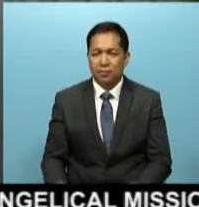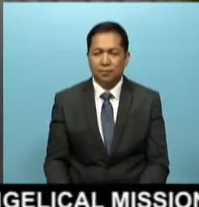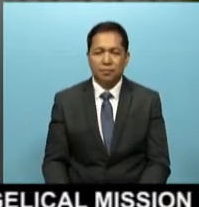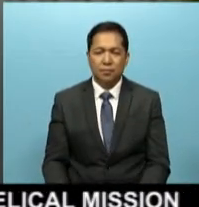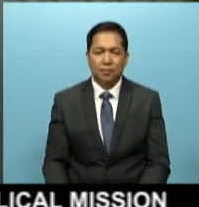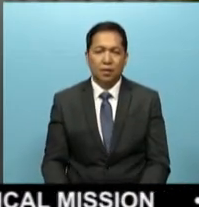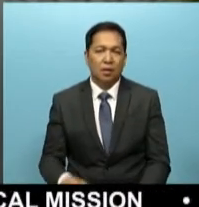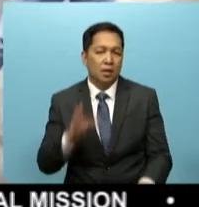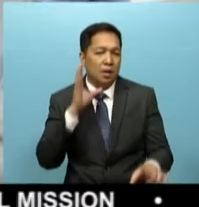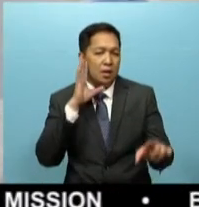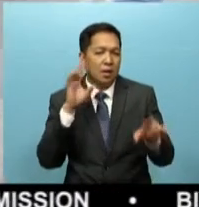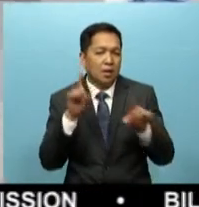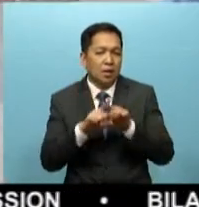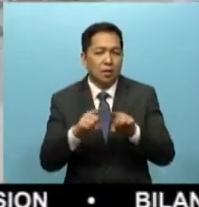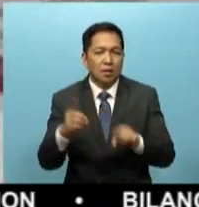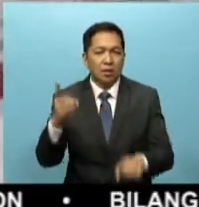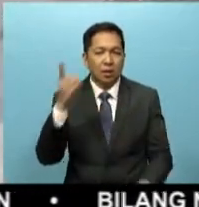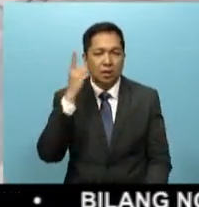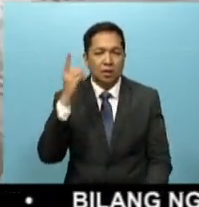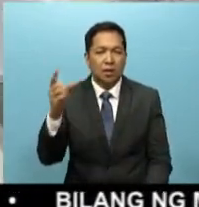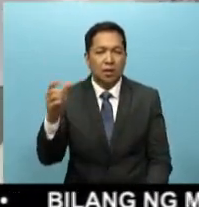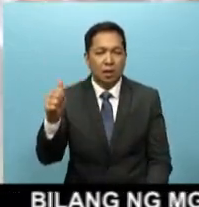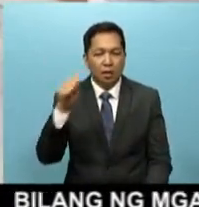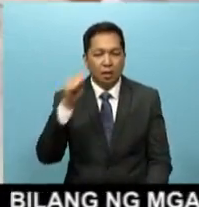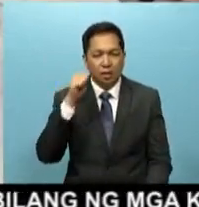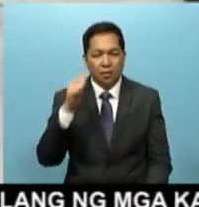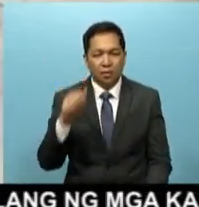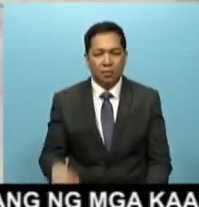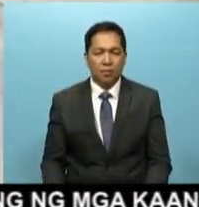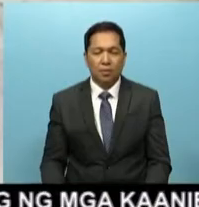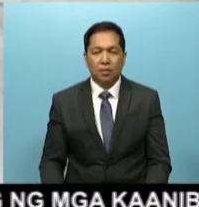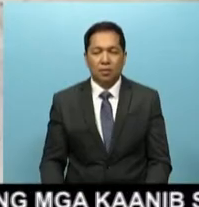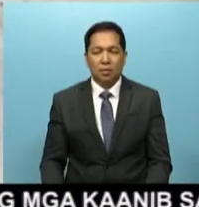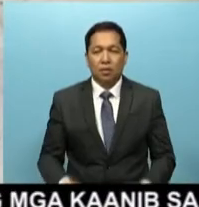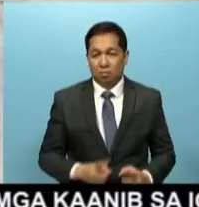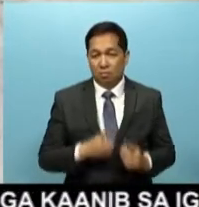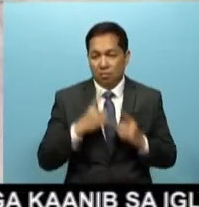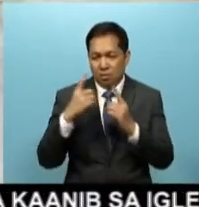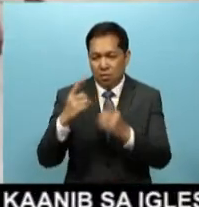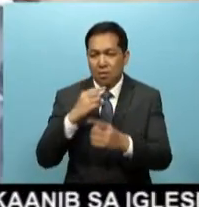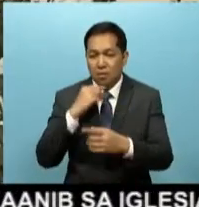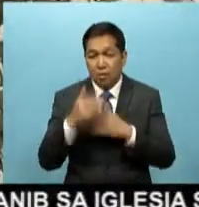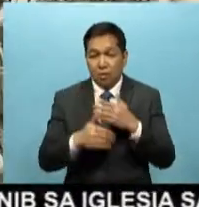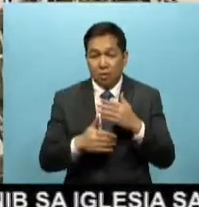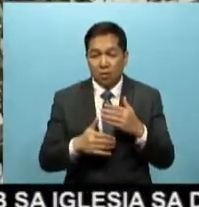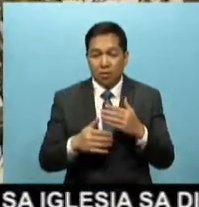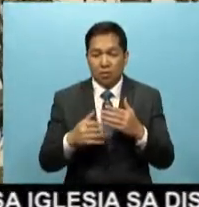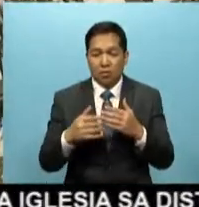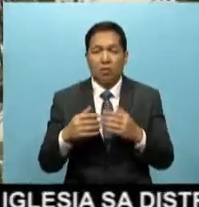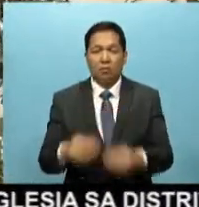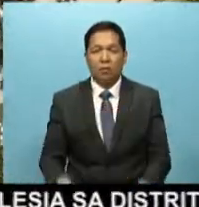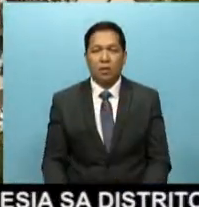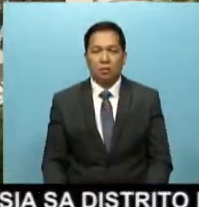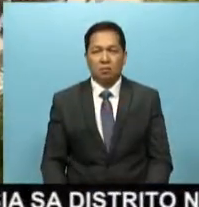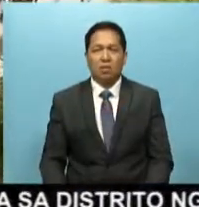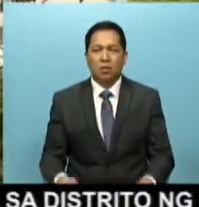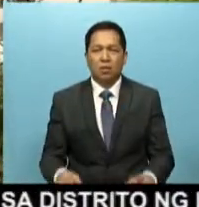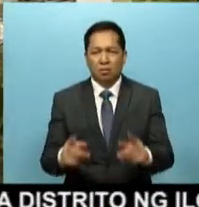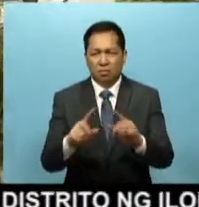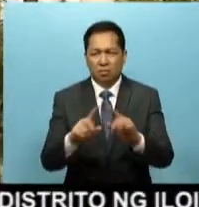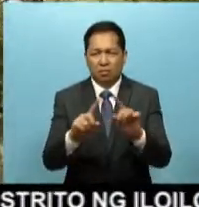Aquino. Blood donation drives are crucial due to the shortage of blood supply in different parts of the